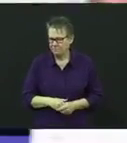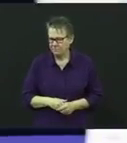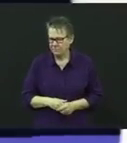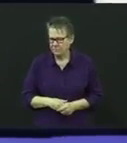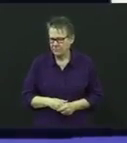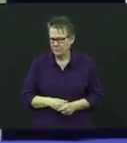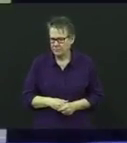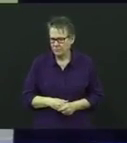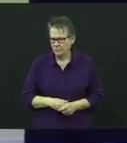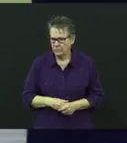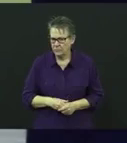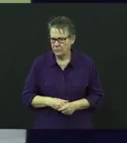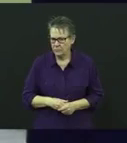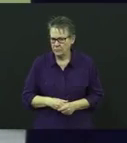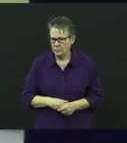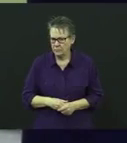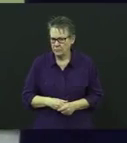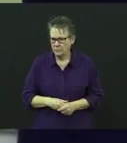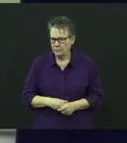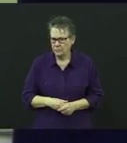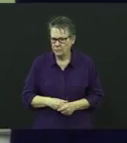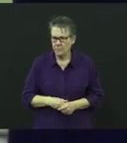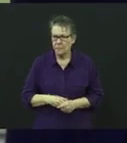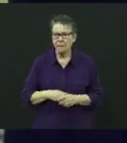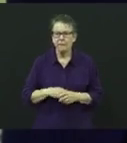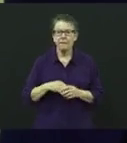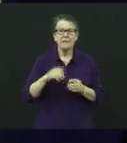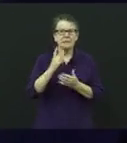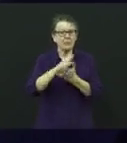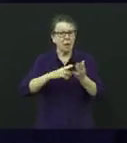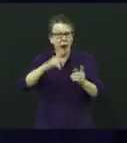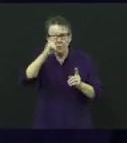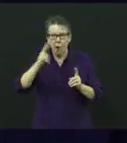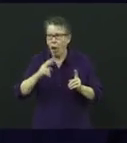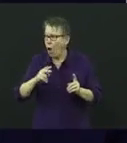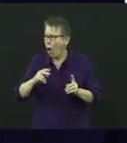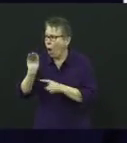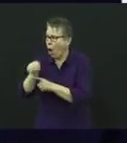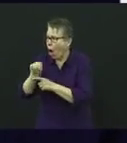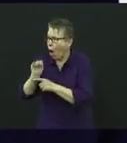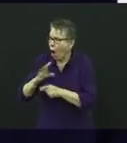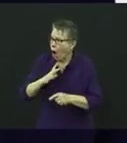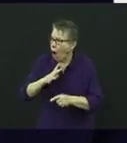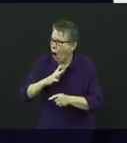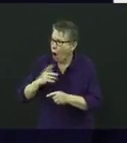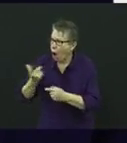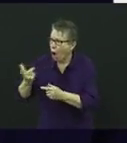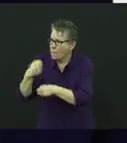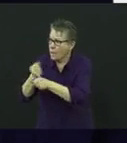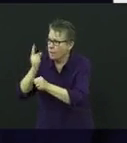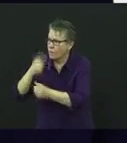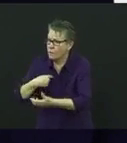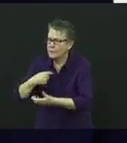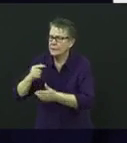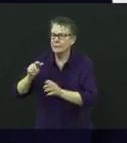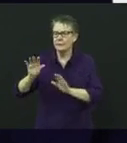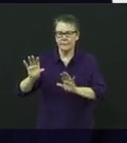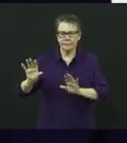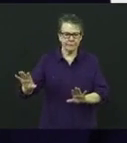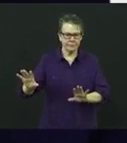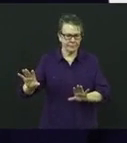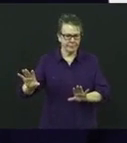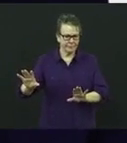the pressure of trying to get PPE for their employees and keeping their employees safe to continue care. I know some